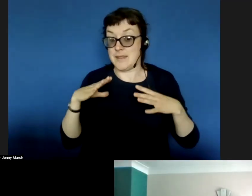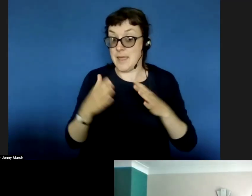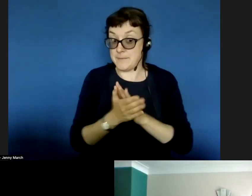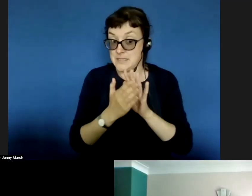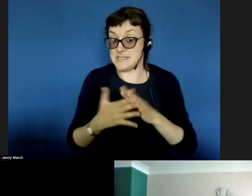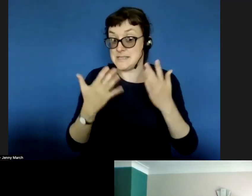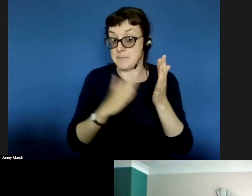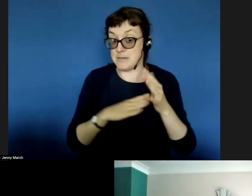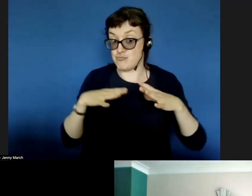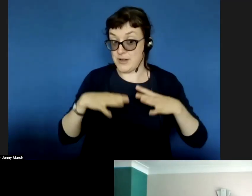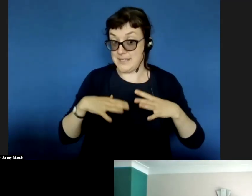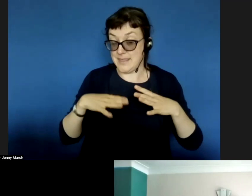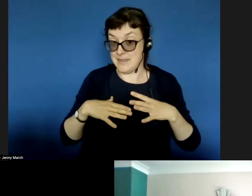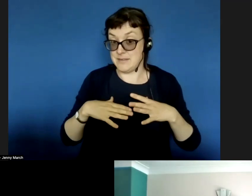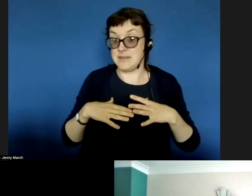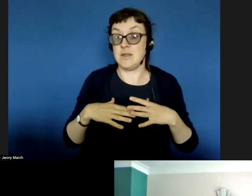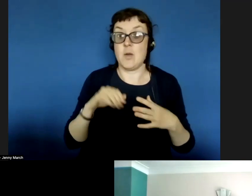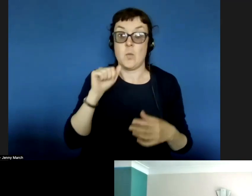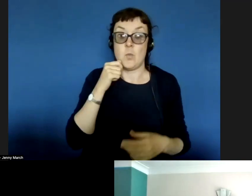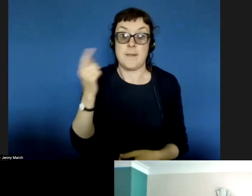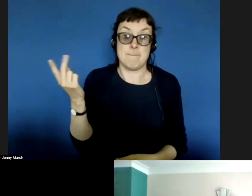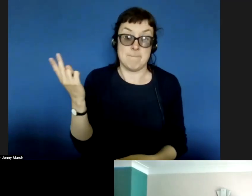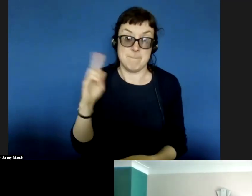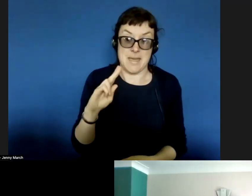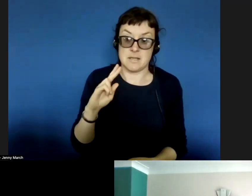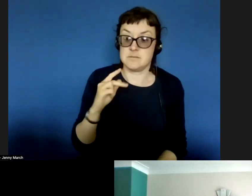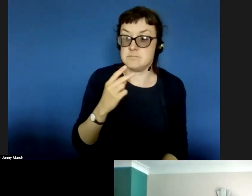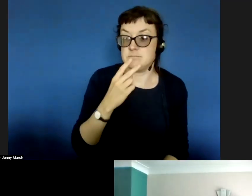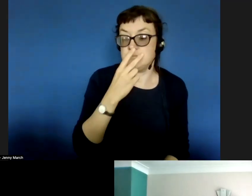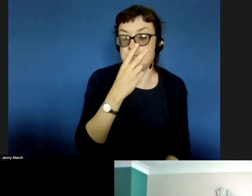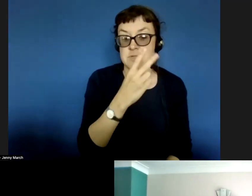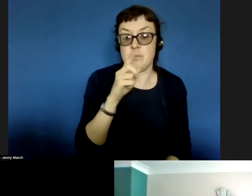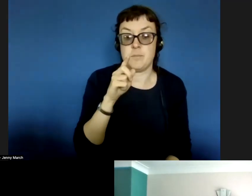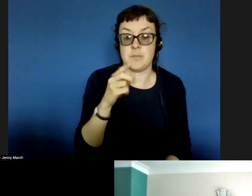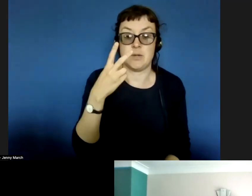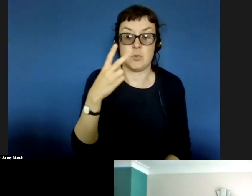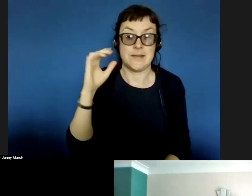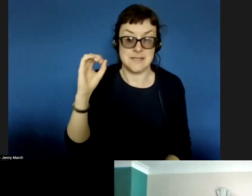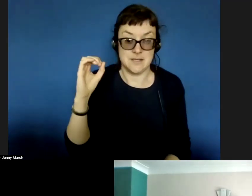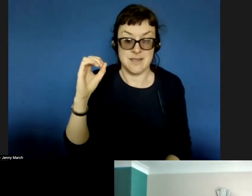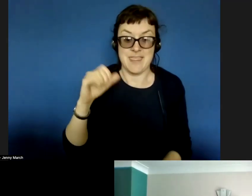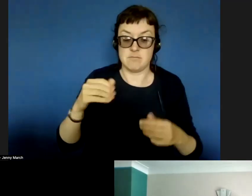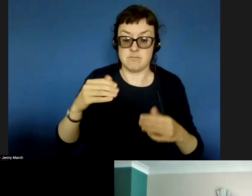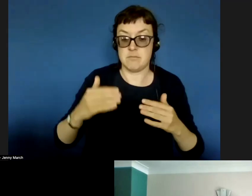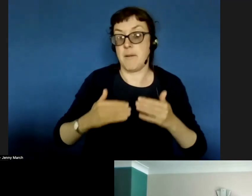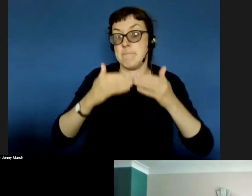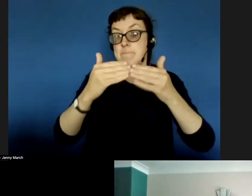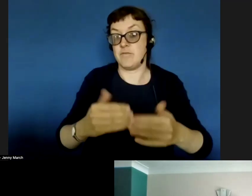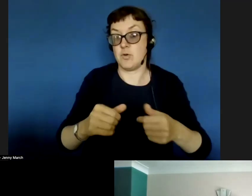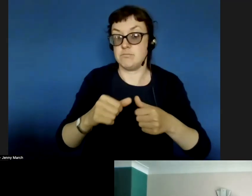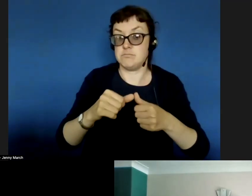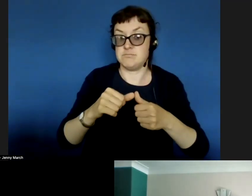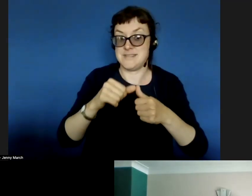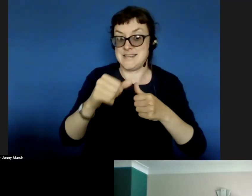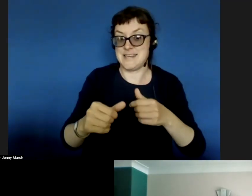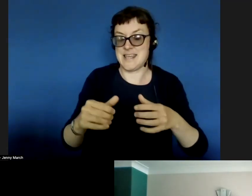break, and then we'll come back together at 2:20 and go on to the next bit of the session,